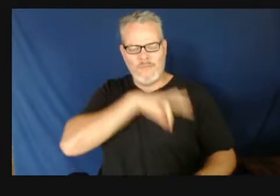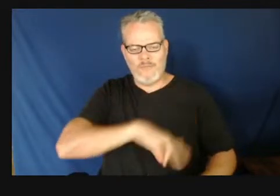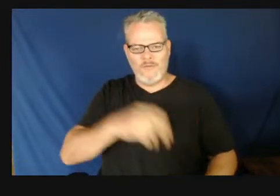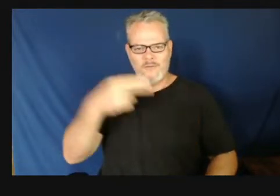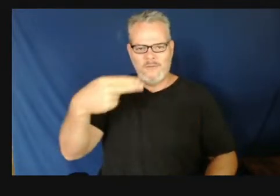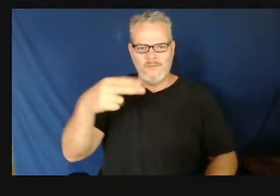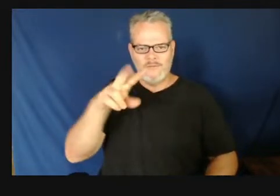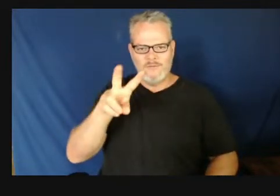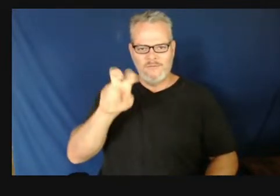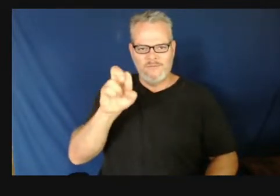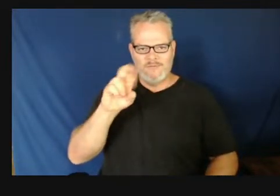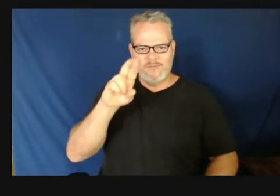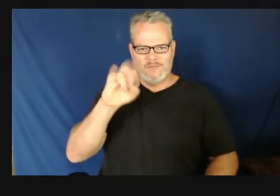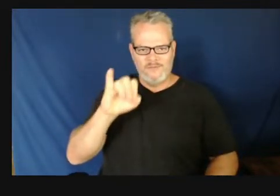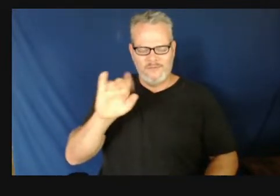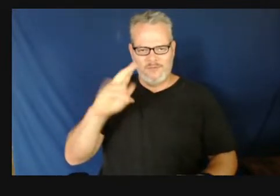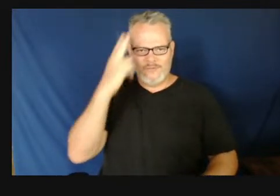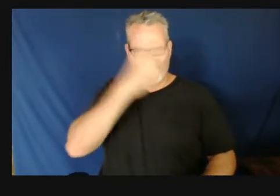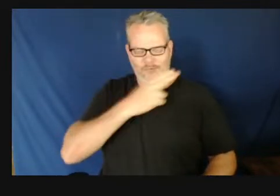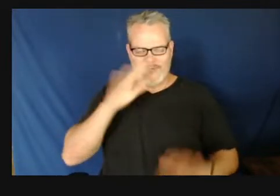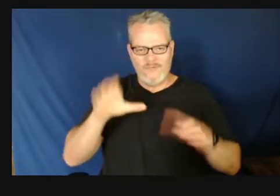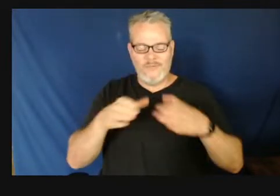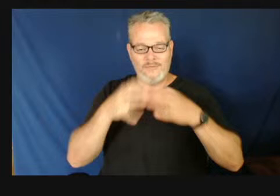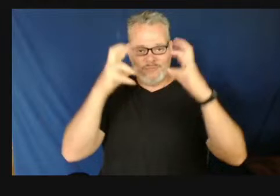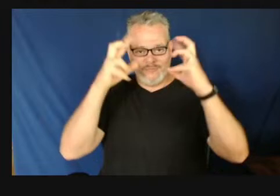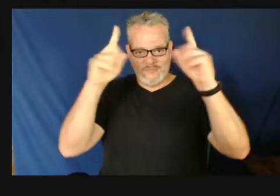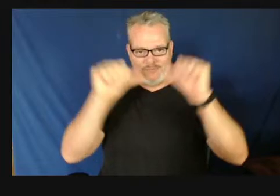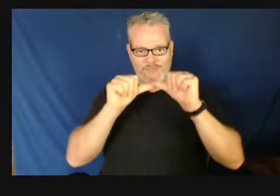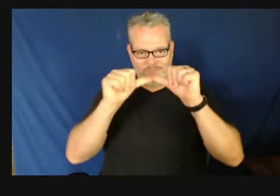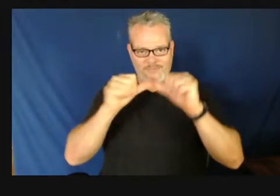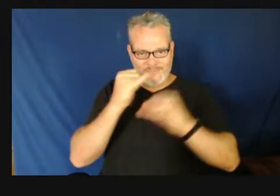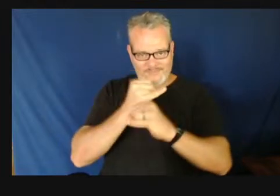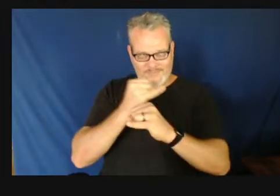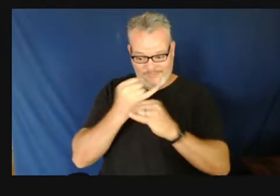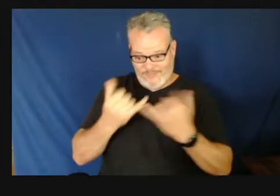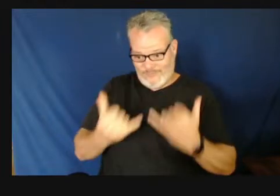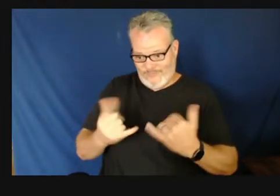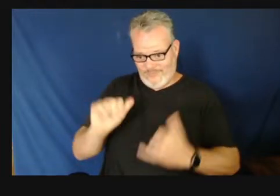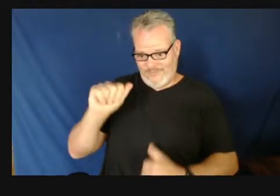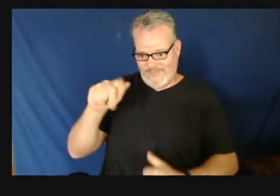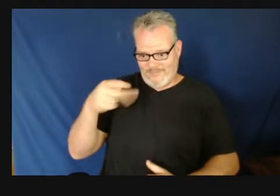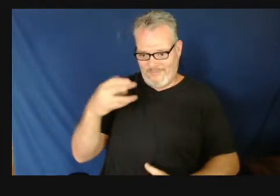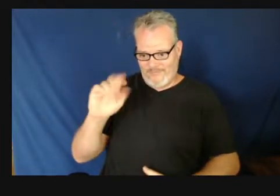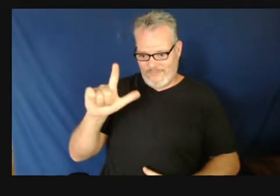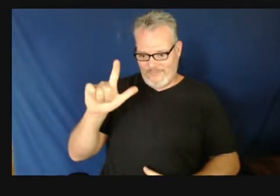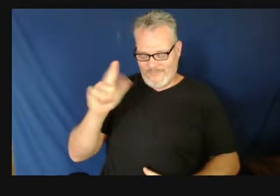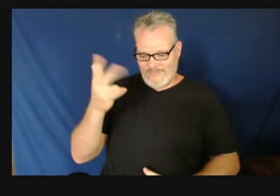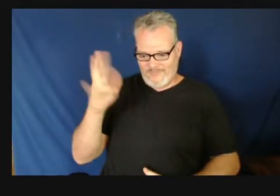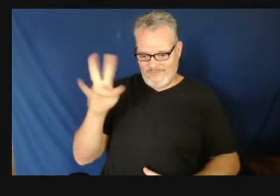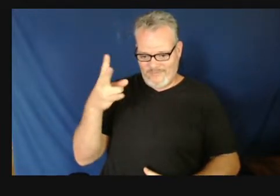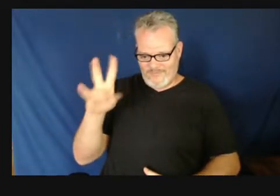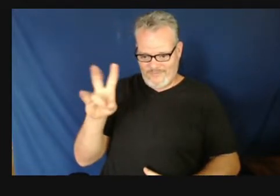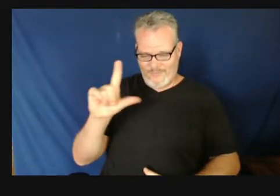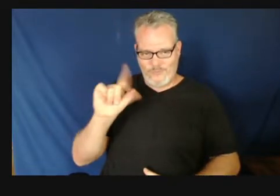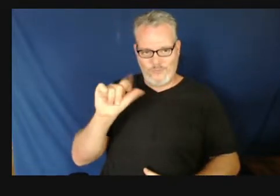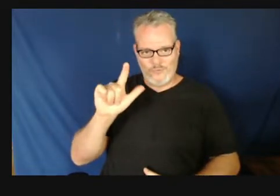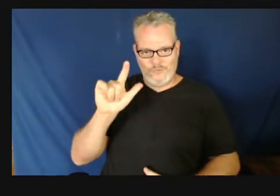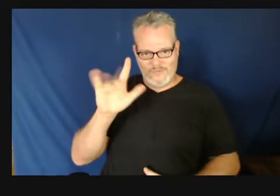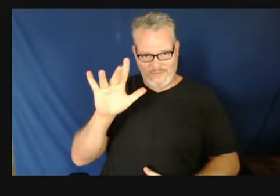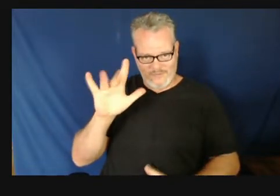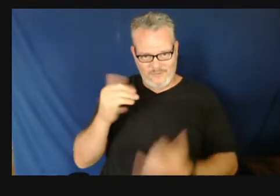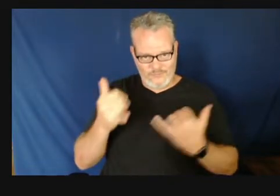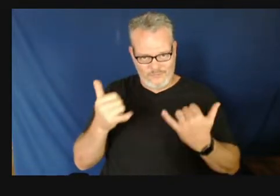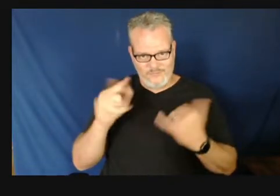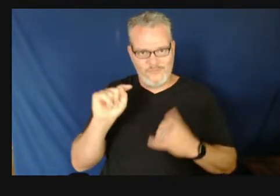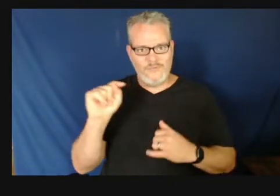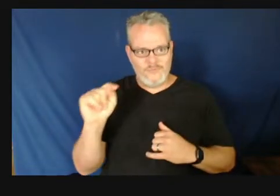Education and Resilience Institute. Today is Thursday, April 17th, 2025, and